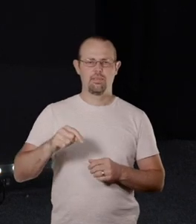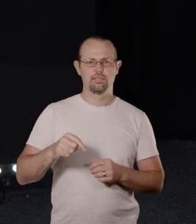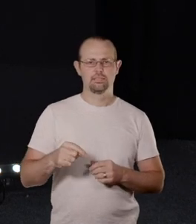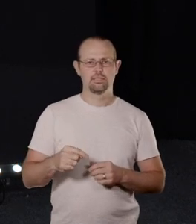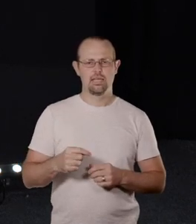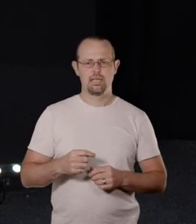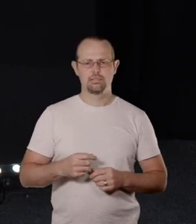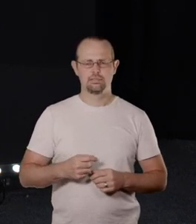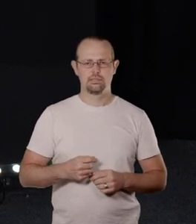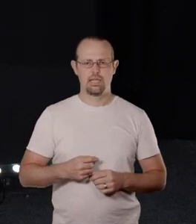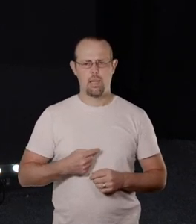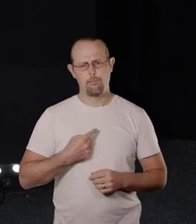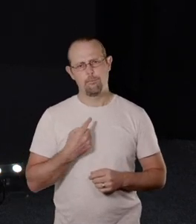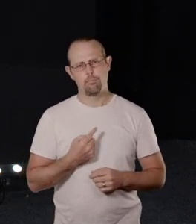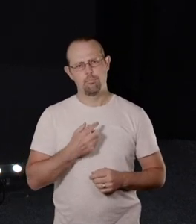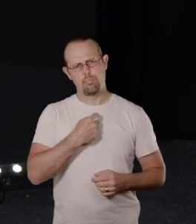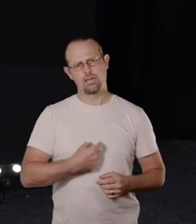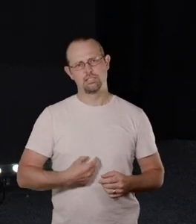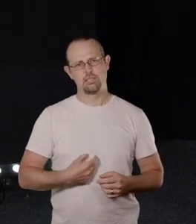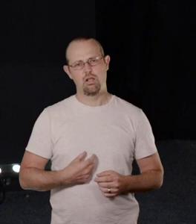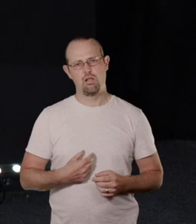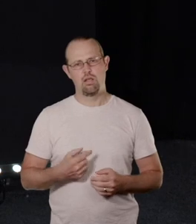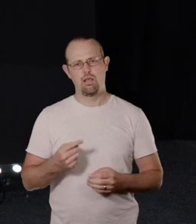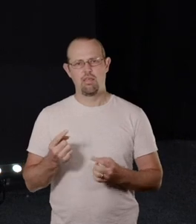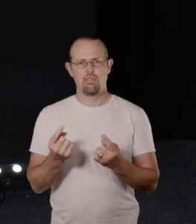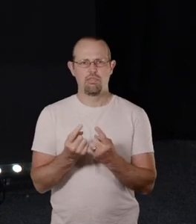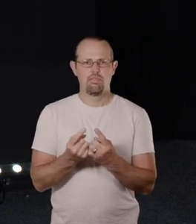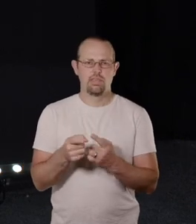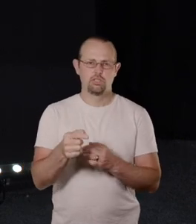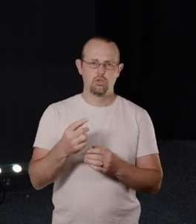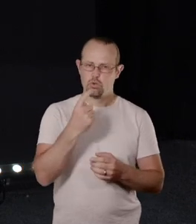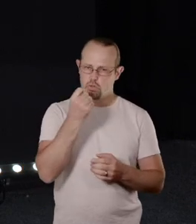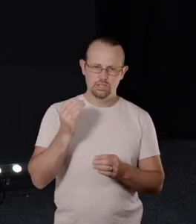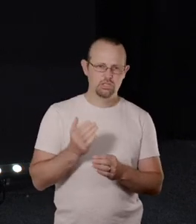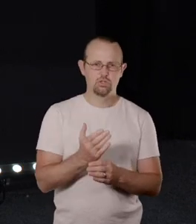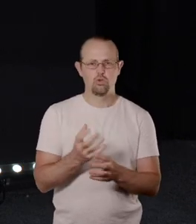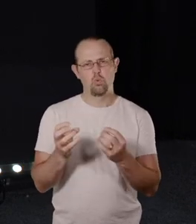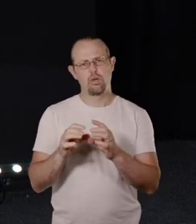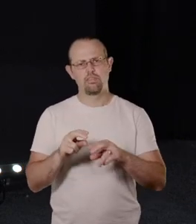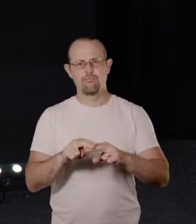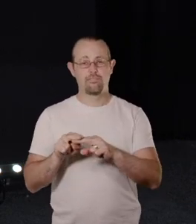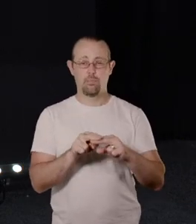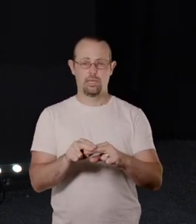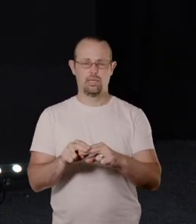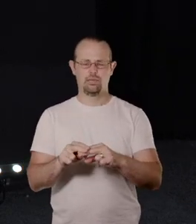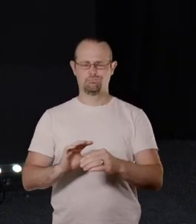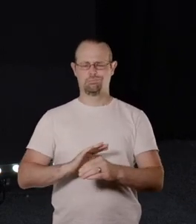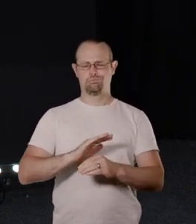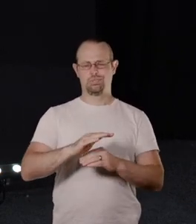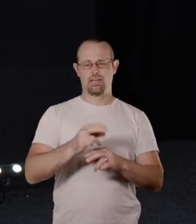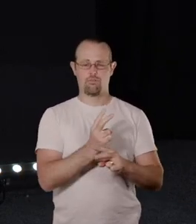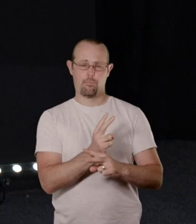reasonable, real thing you can do every day with your family to guard them and cover them. We need